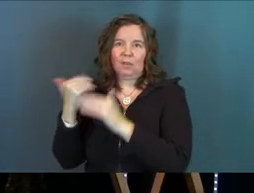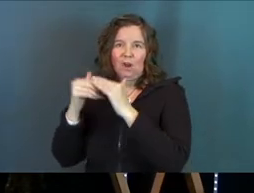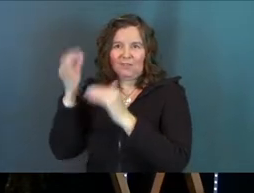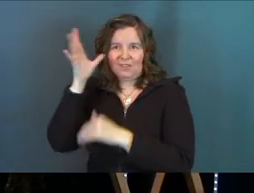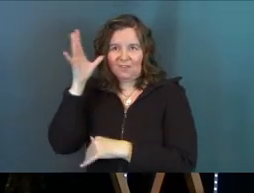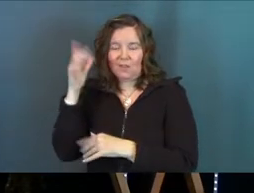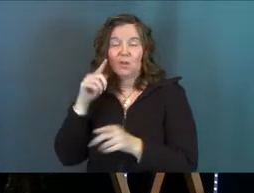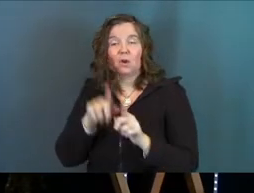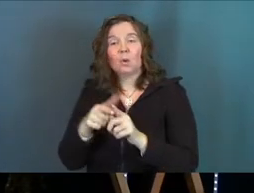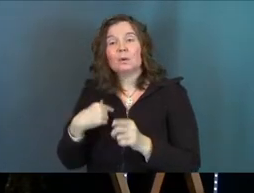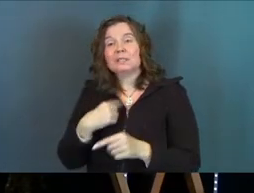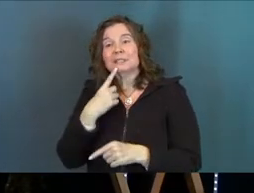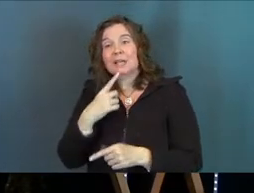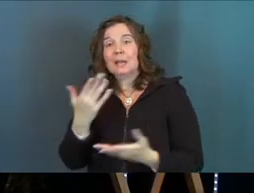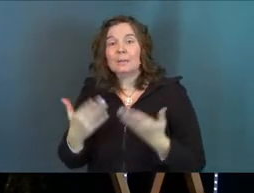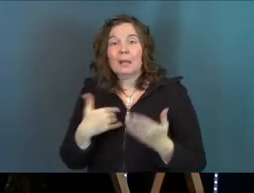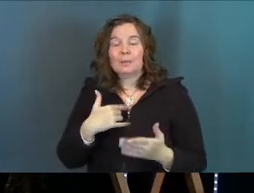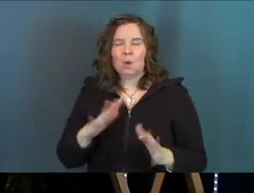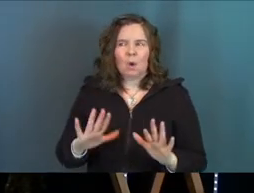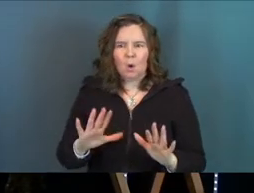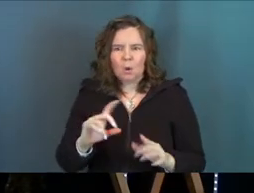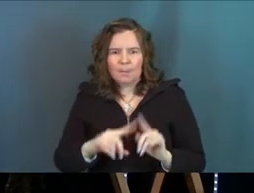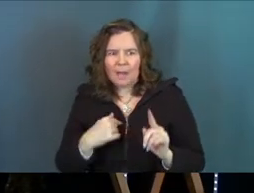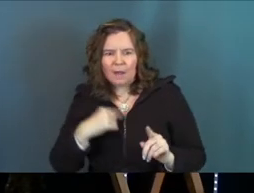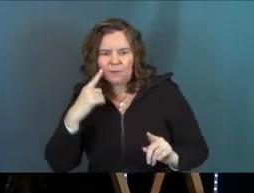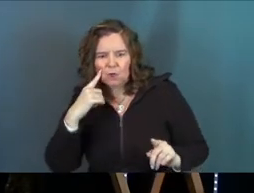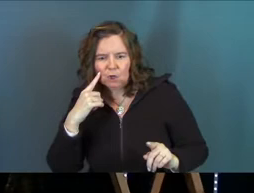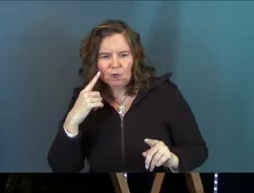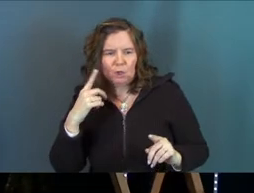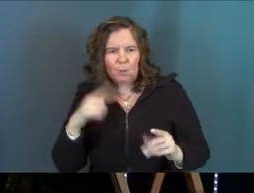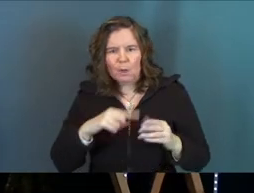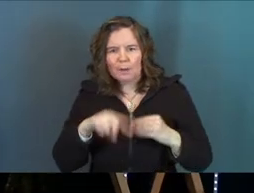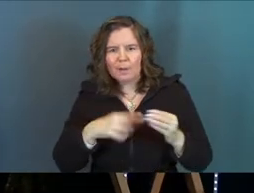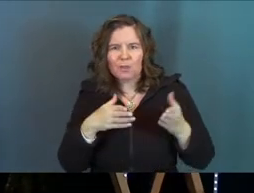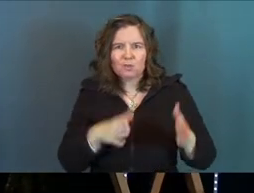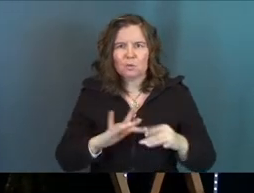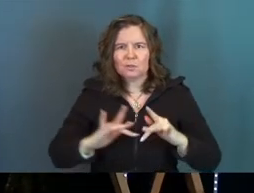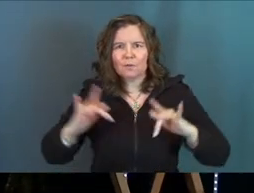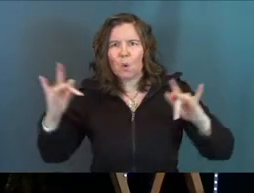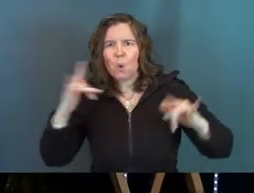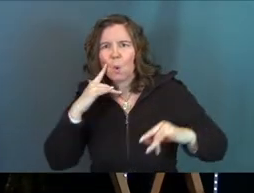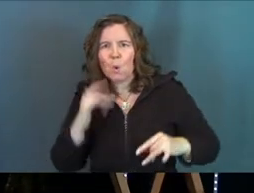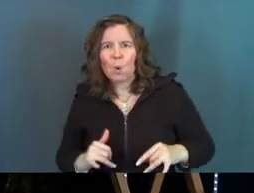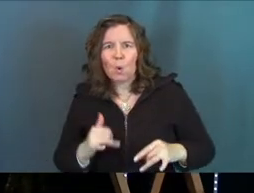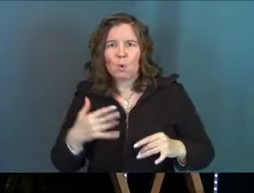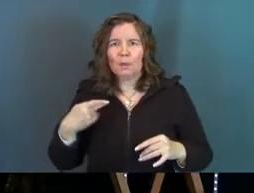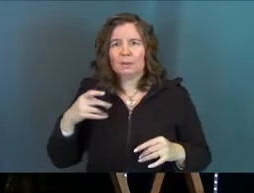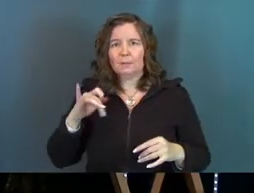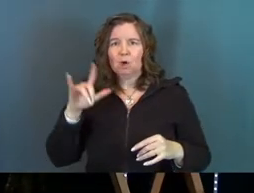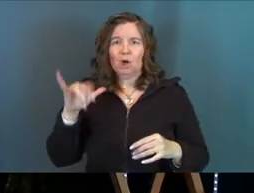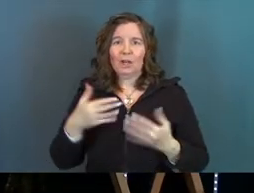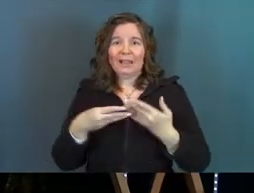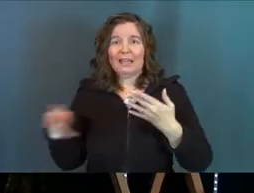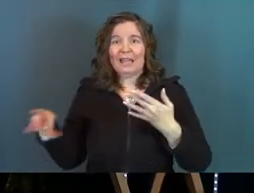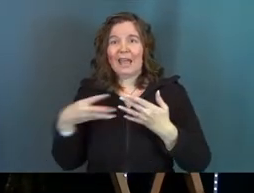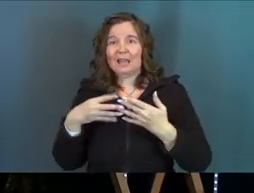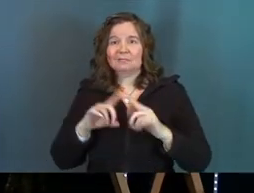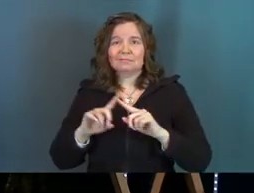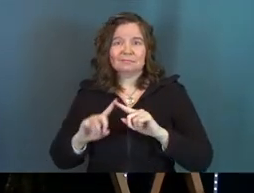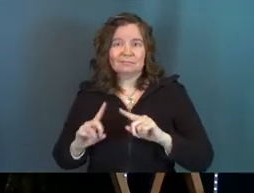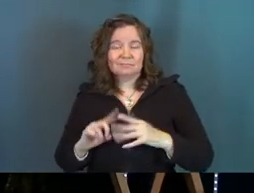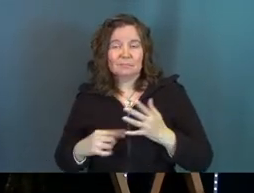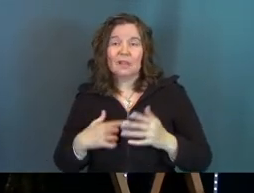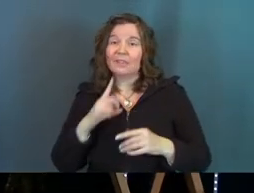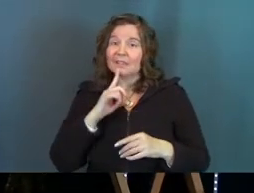Father. And I also want to say this, like maybe you're in here like, okay, but like I've heard, like, what about the streets of gold? You know what I mean? Like, the pearly gates. What about all these things we've heard